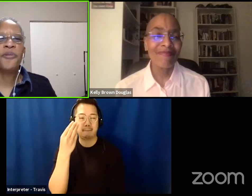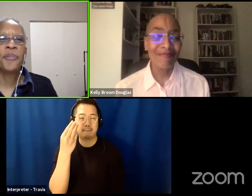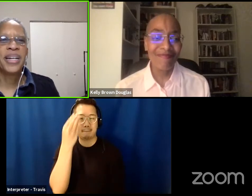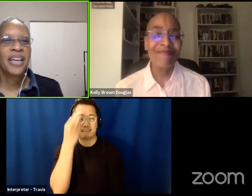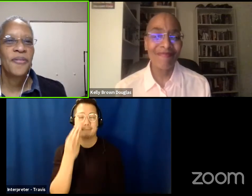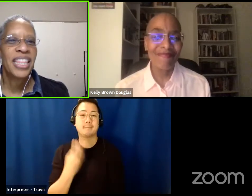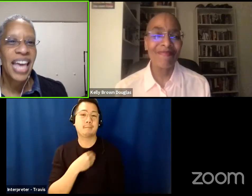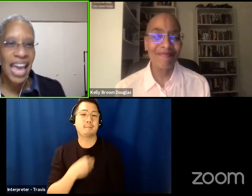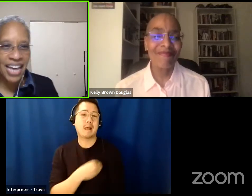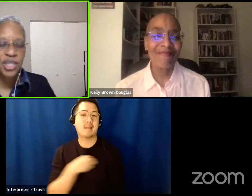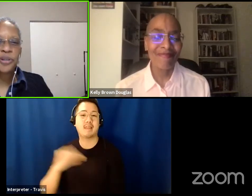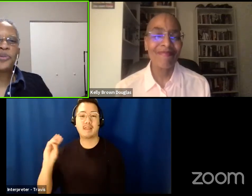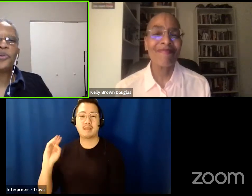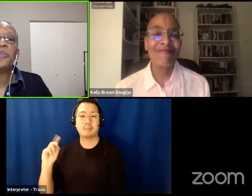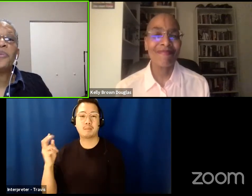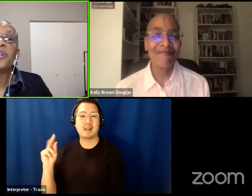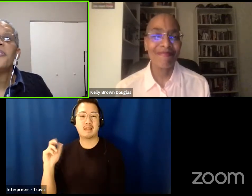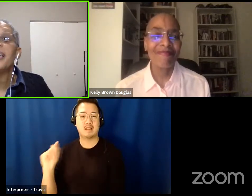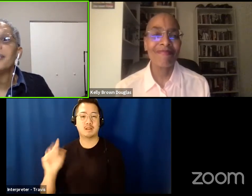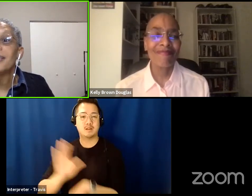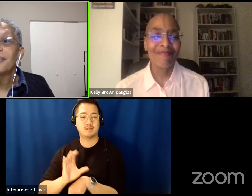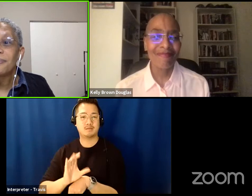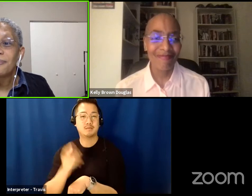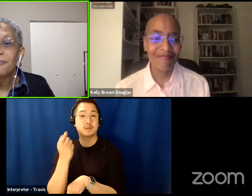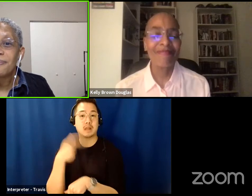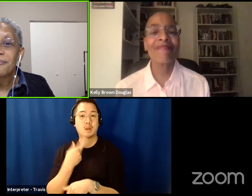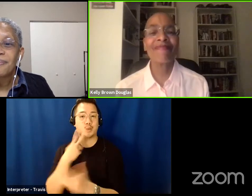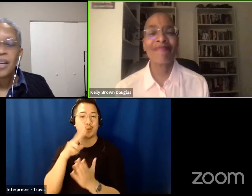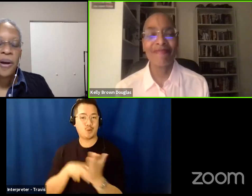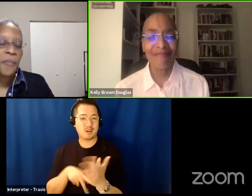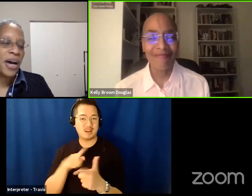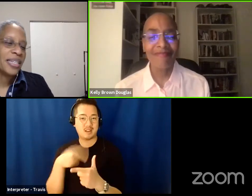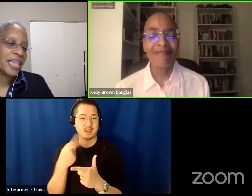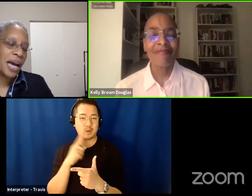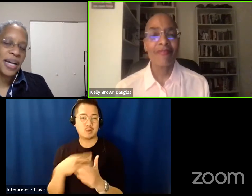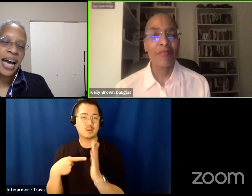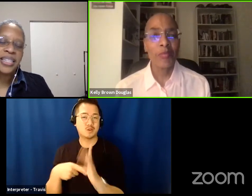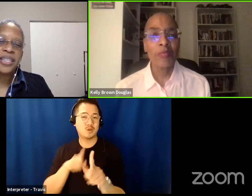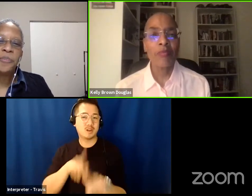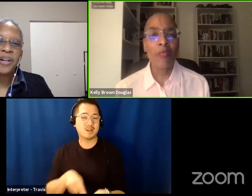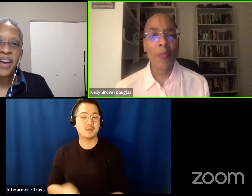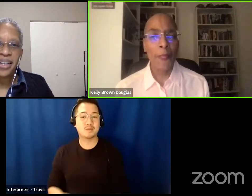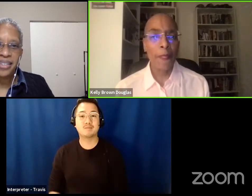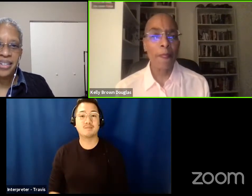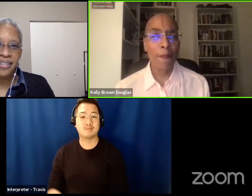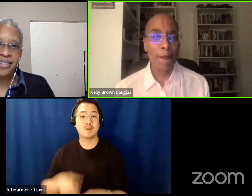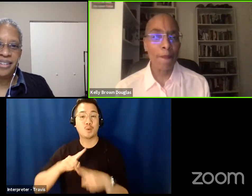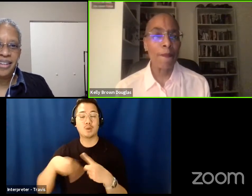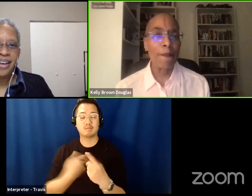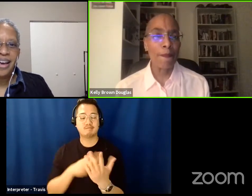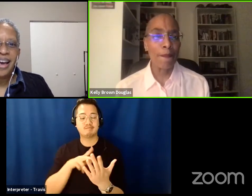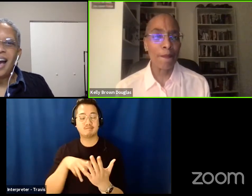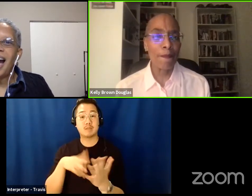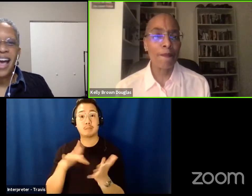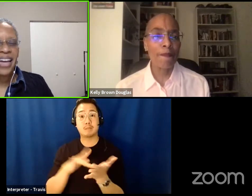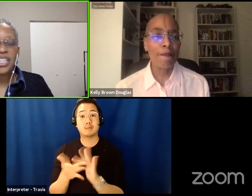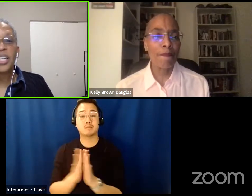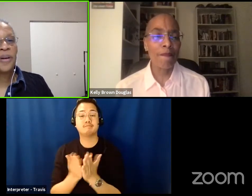the Bible for myself and the answers will be revealed. By the time I got to the book of Exodus,